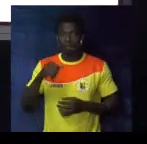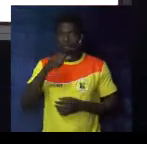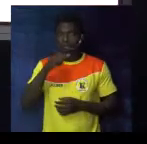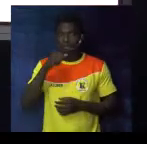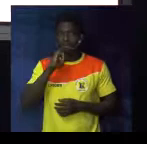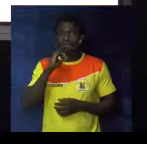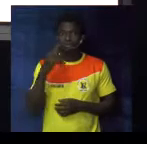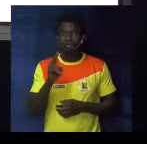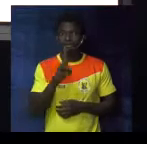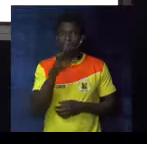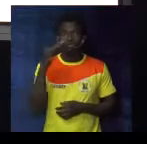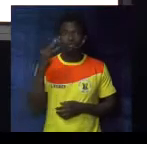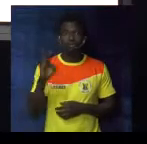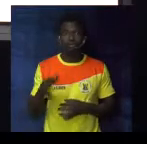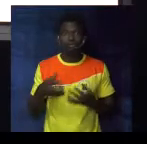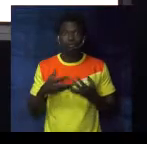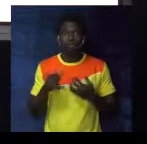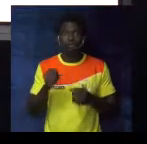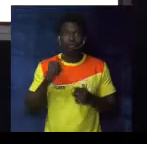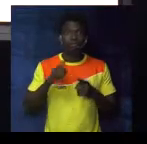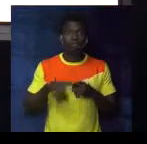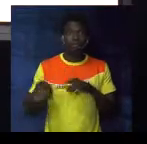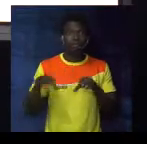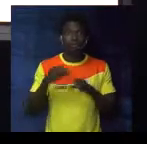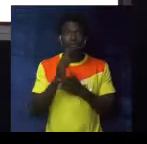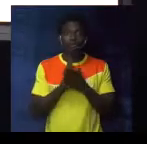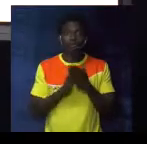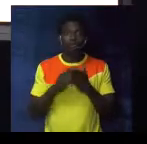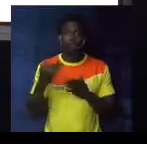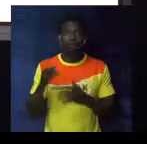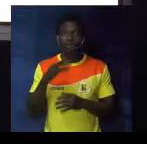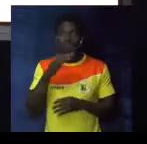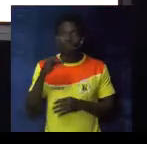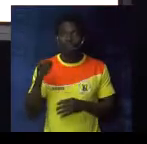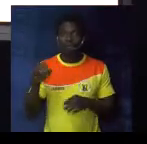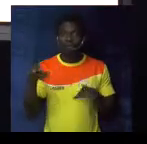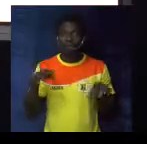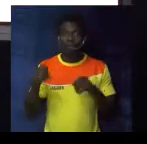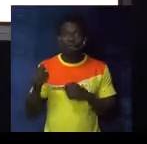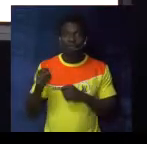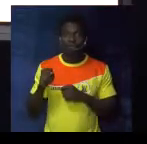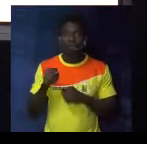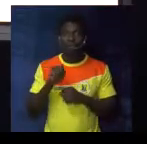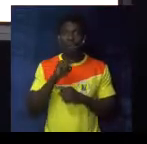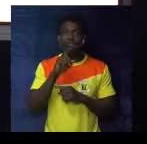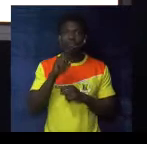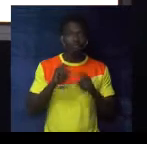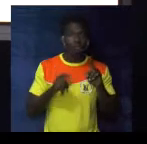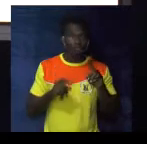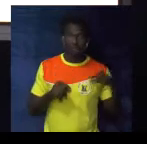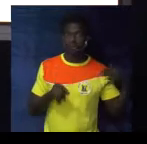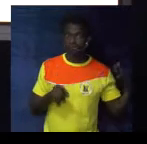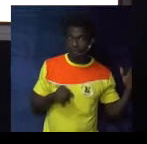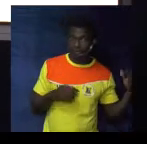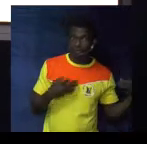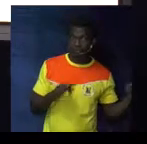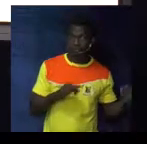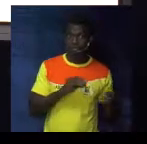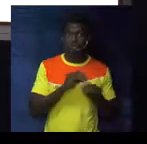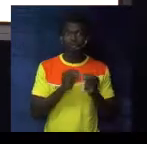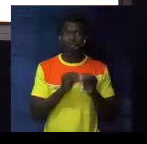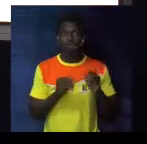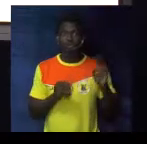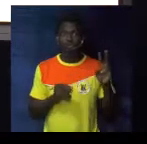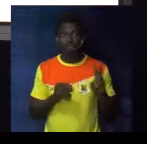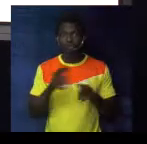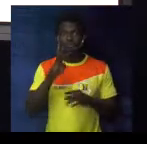Mechanized agriculture is the use of machines to perform some of farming activities. Question 1. Question 2.